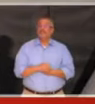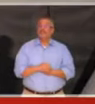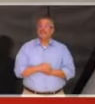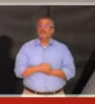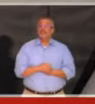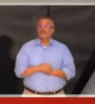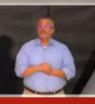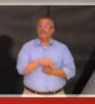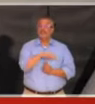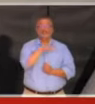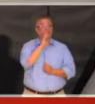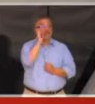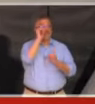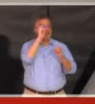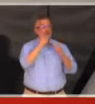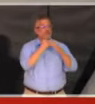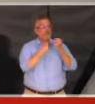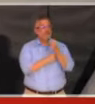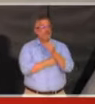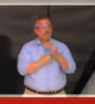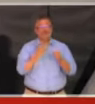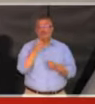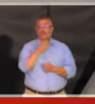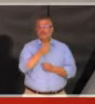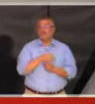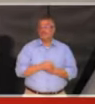Blue Educational Foundation,